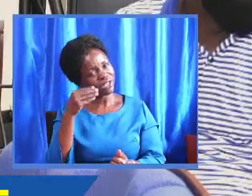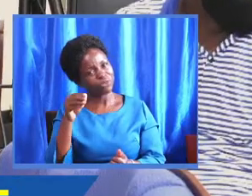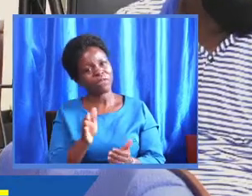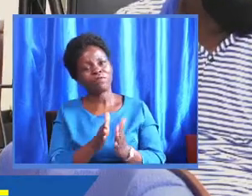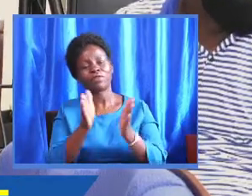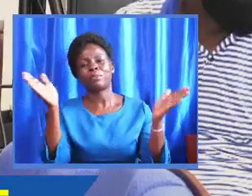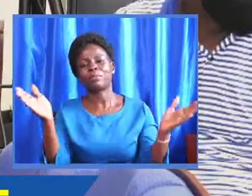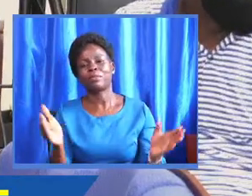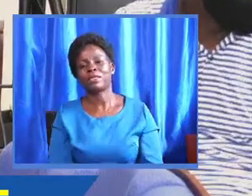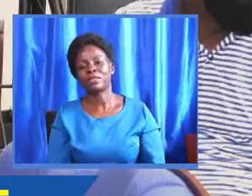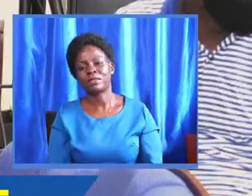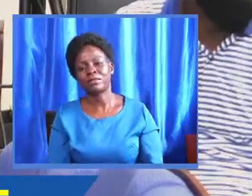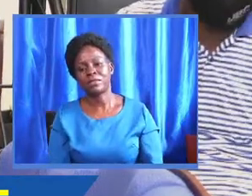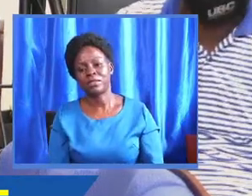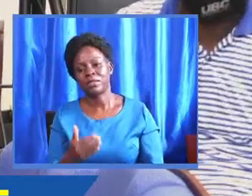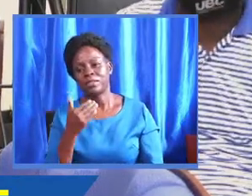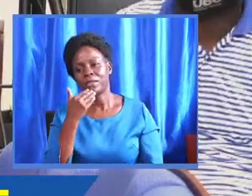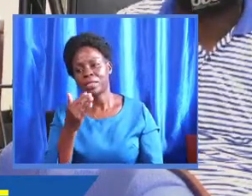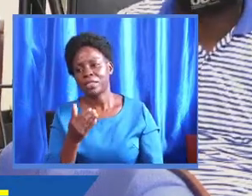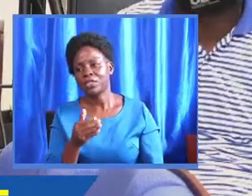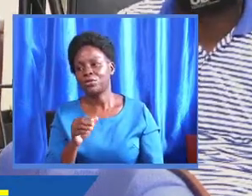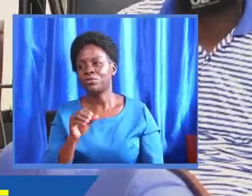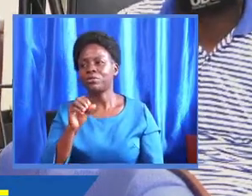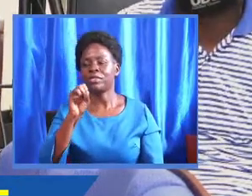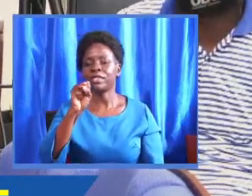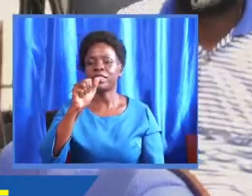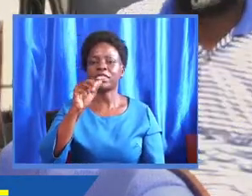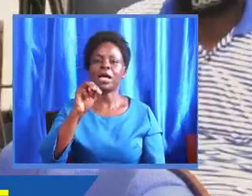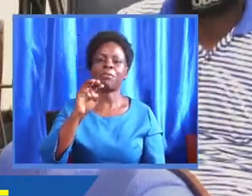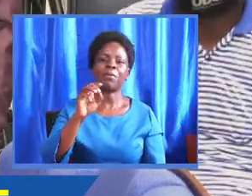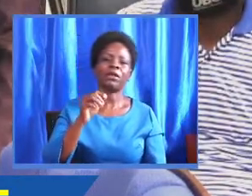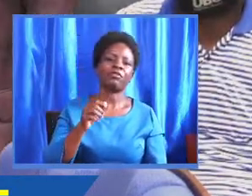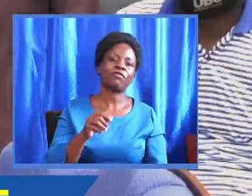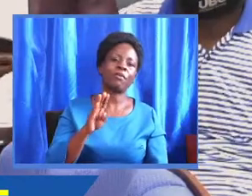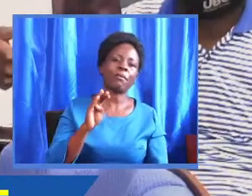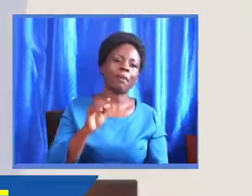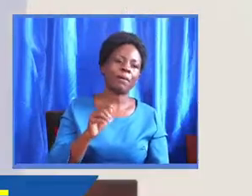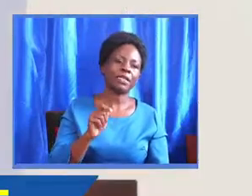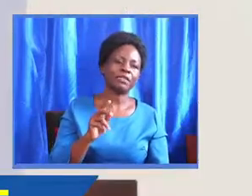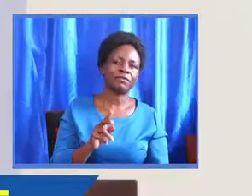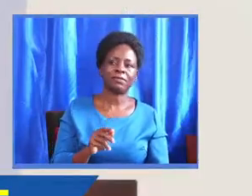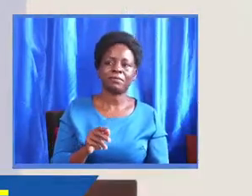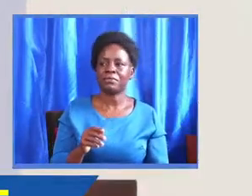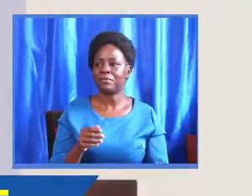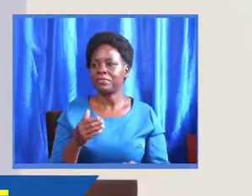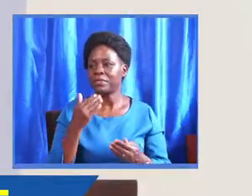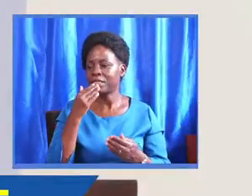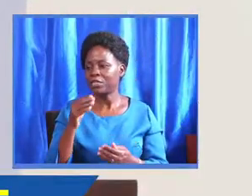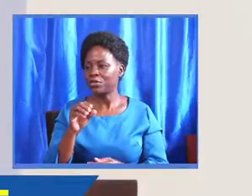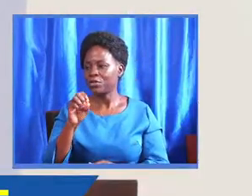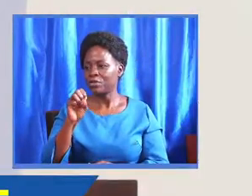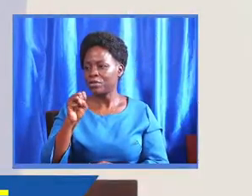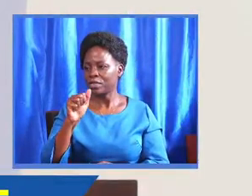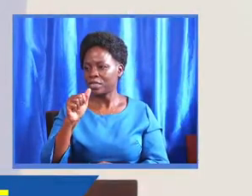public? Thank you. I'm Samuel from Baba TV. Thank you, Samuel.